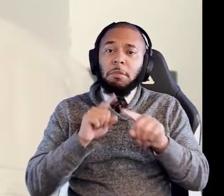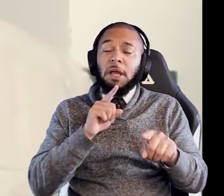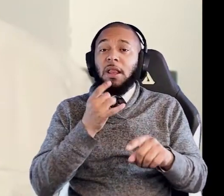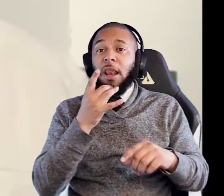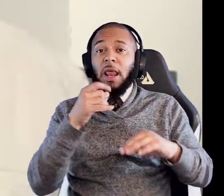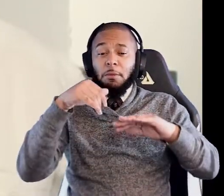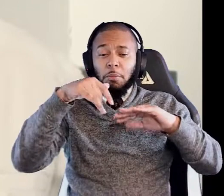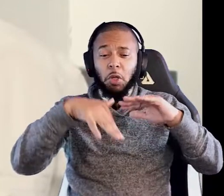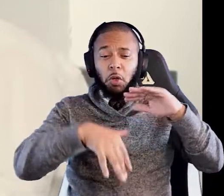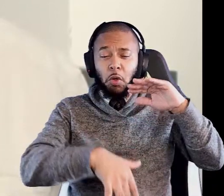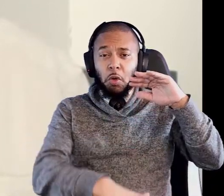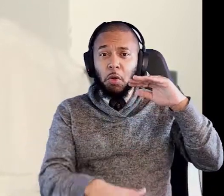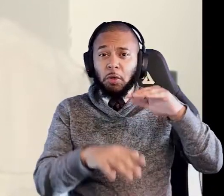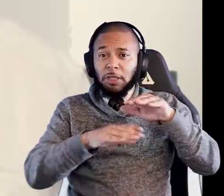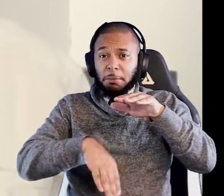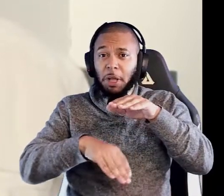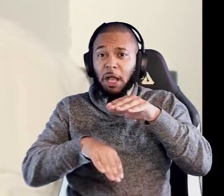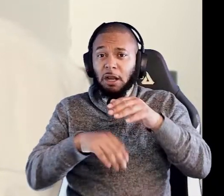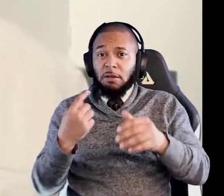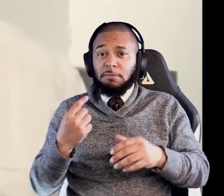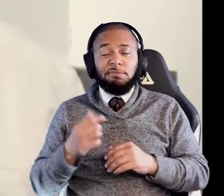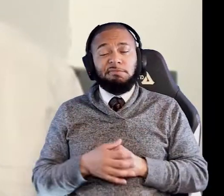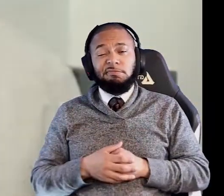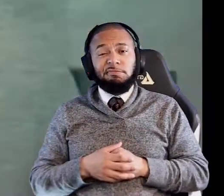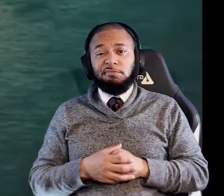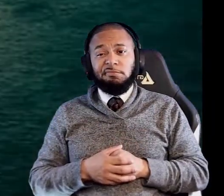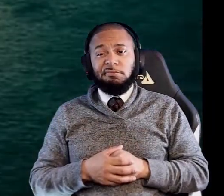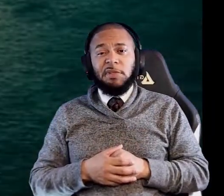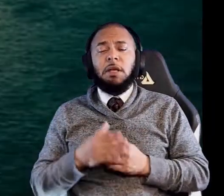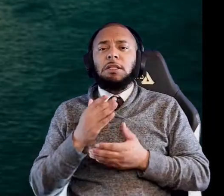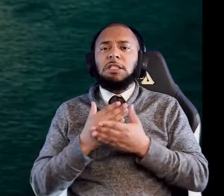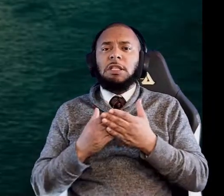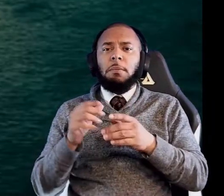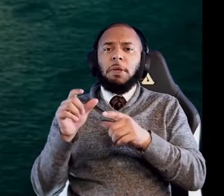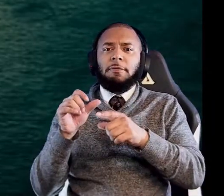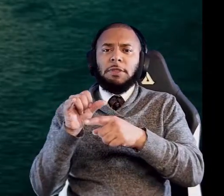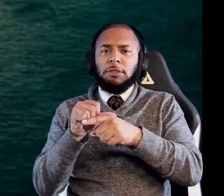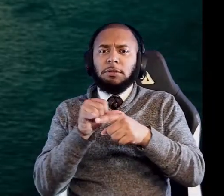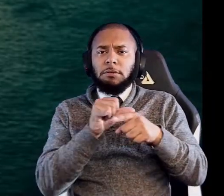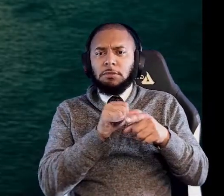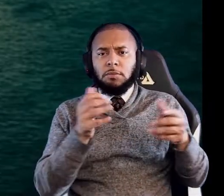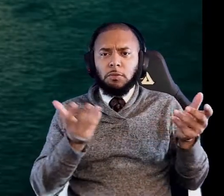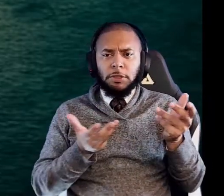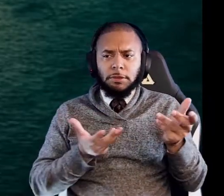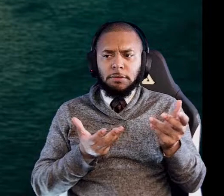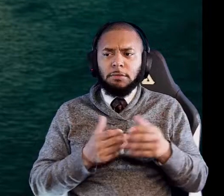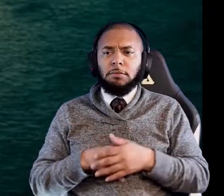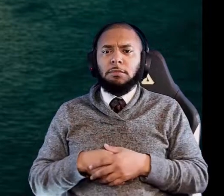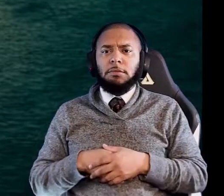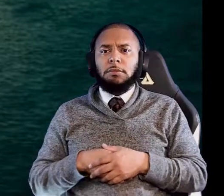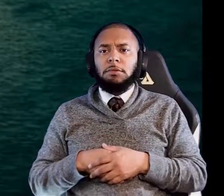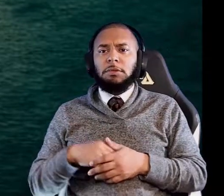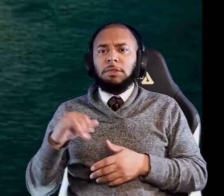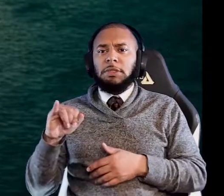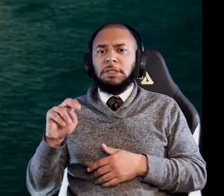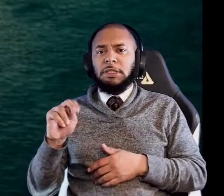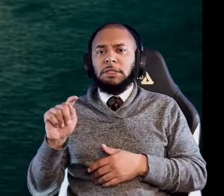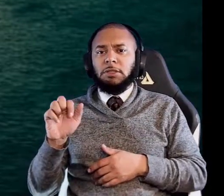darkest depths of oceans. Some of the terminology that's used are, say, intertidal zone.